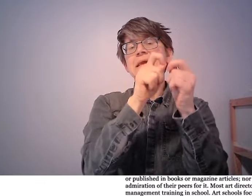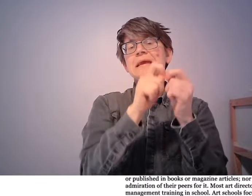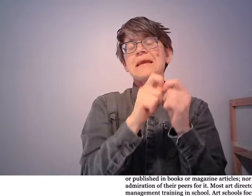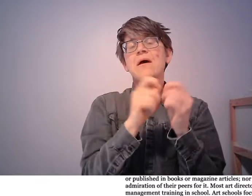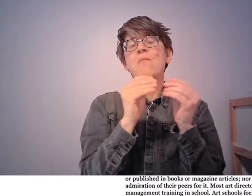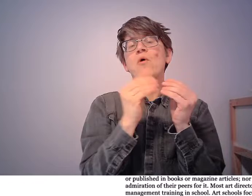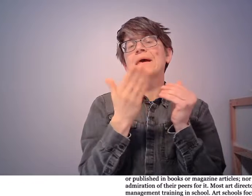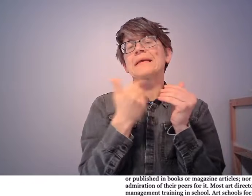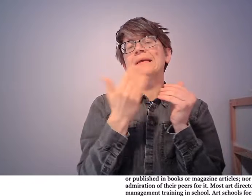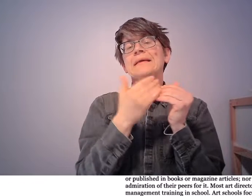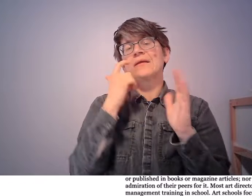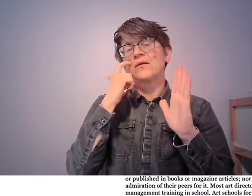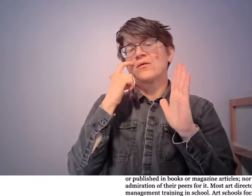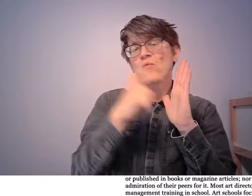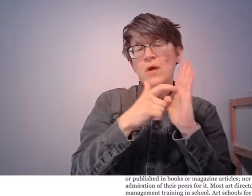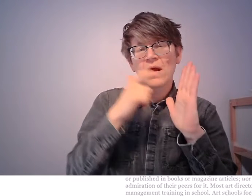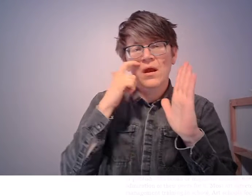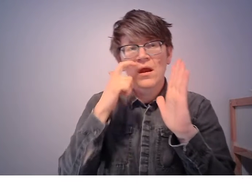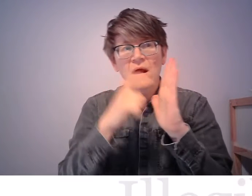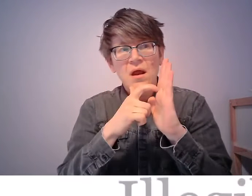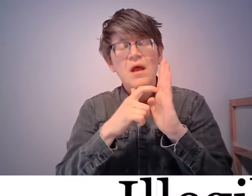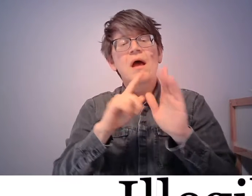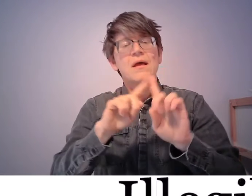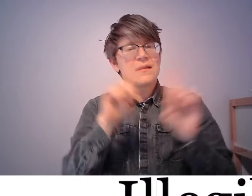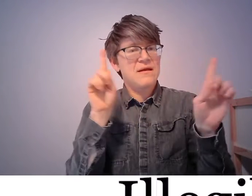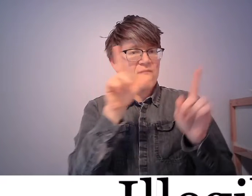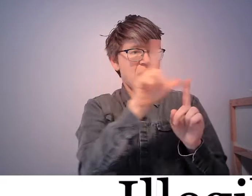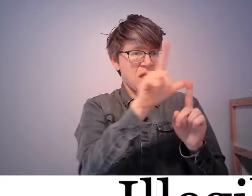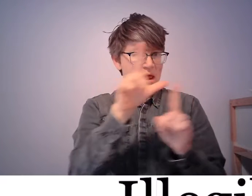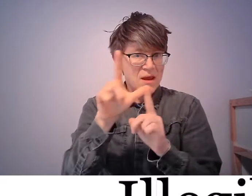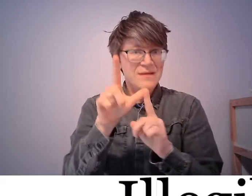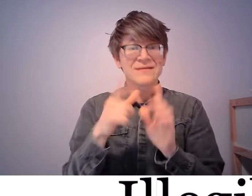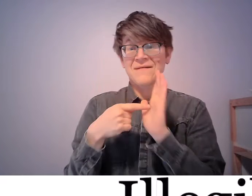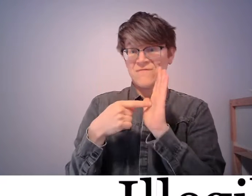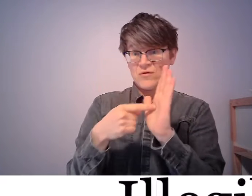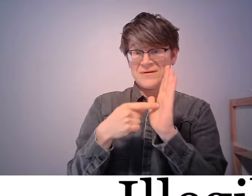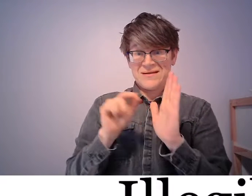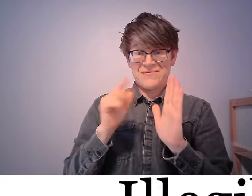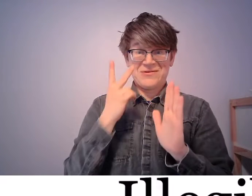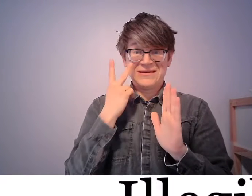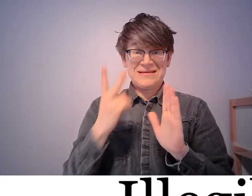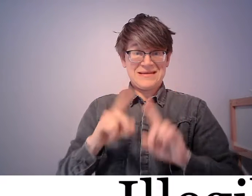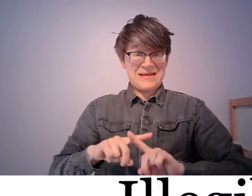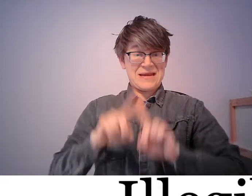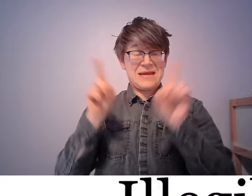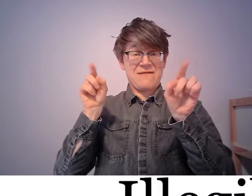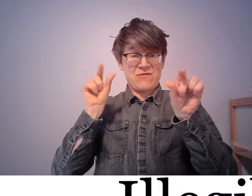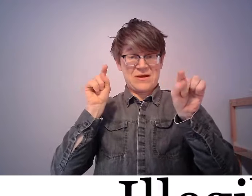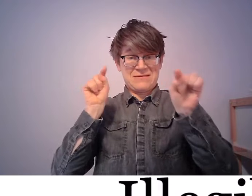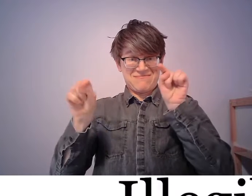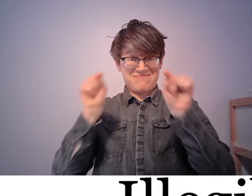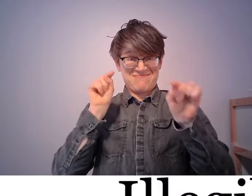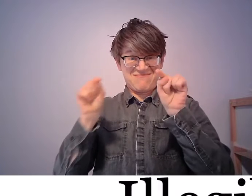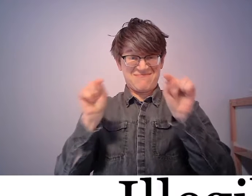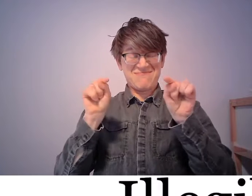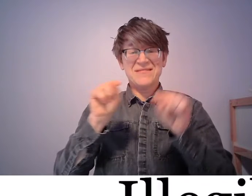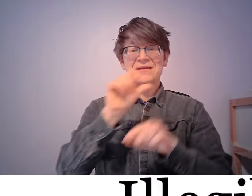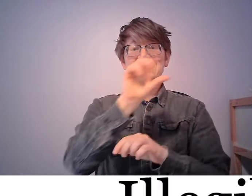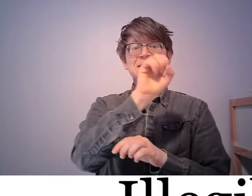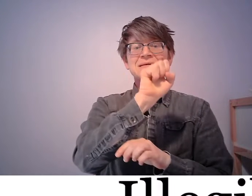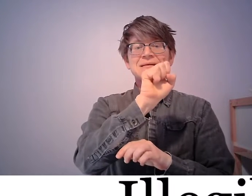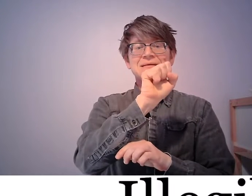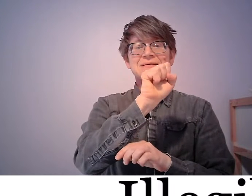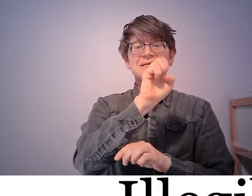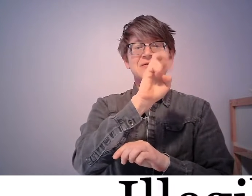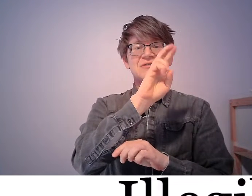differentiate between similar letters. For example, you can see the difference between the details of the serif typeface